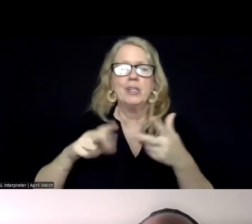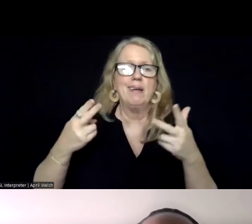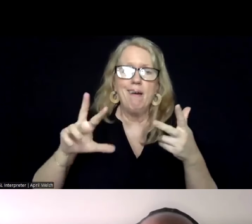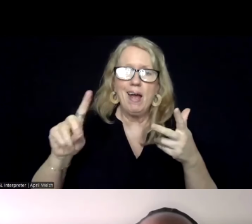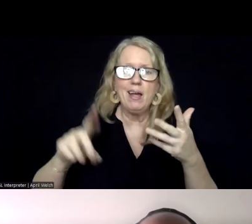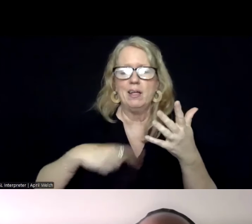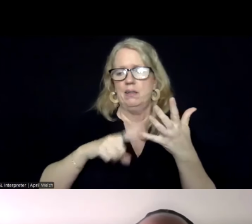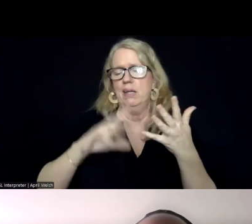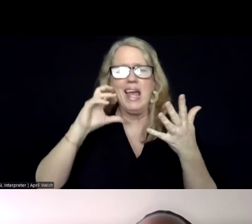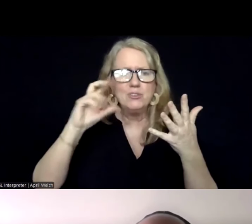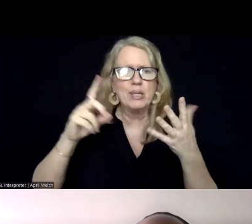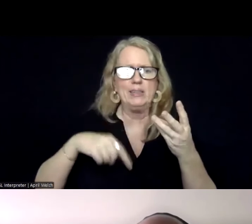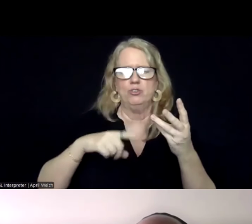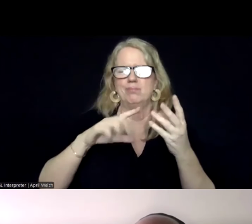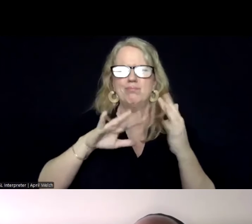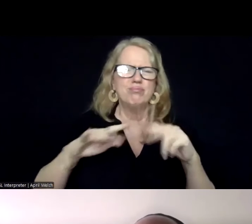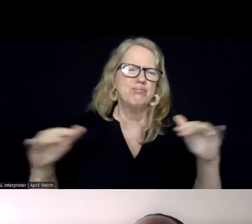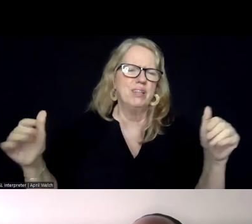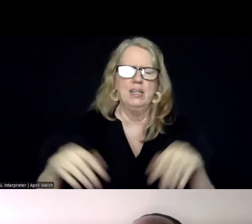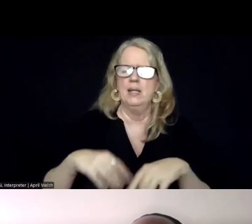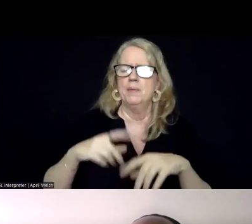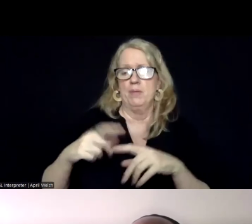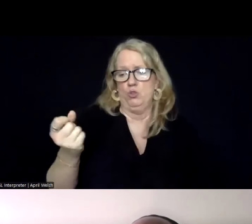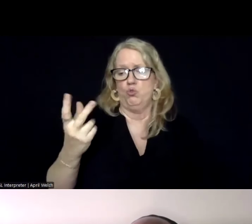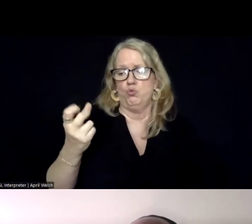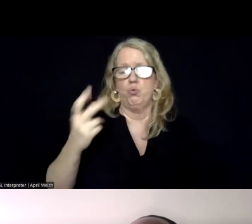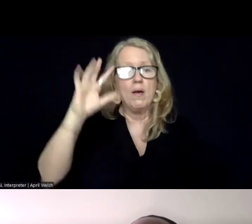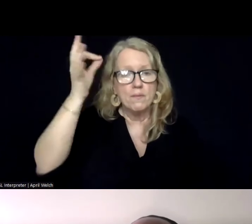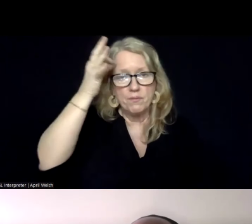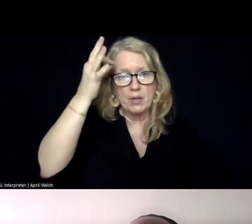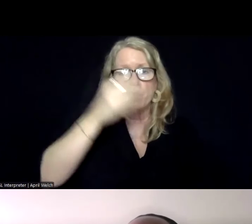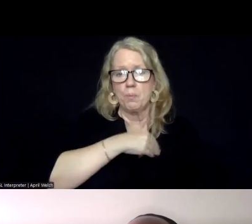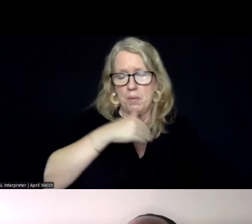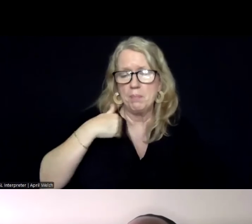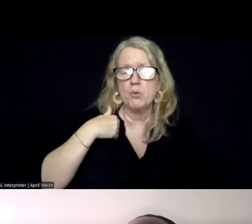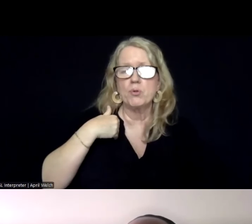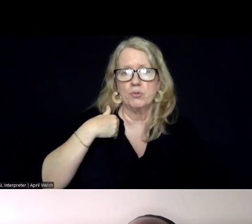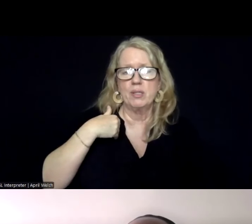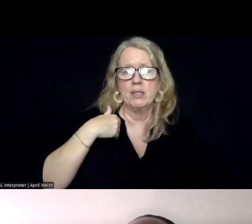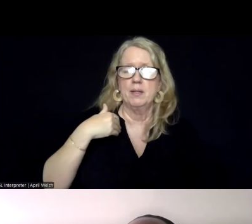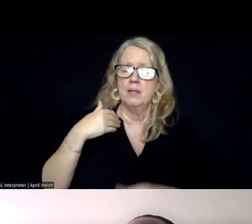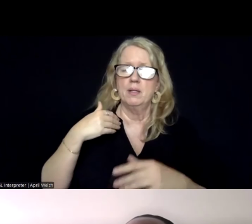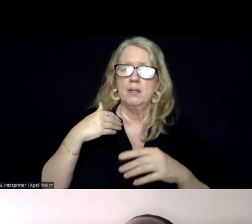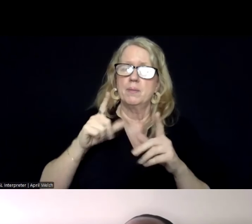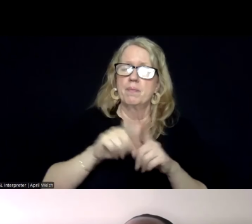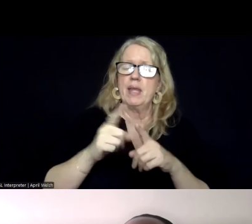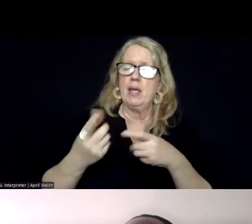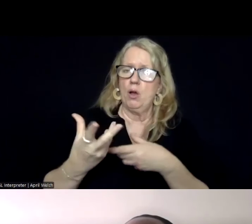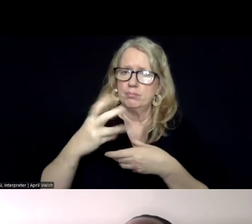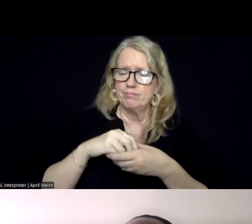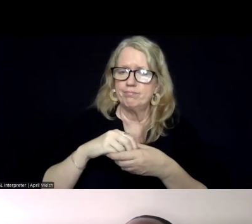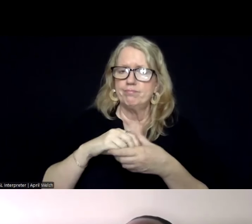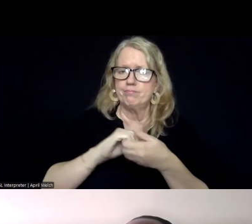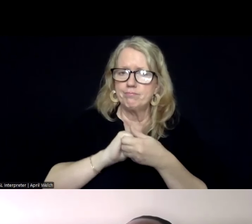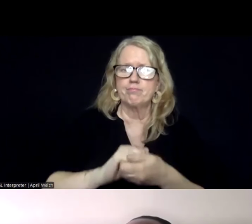HUD, education, et cetera. So 12 federal members, and they are also joined by